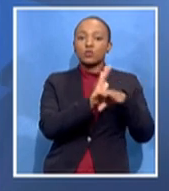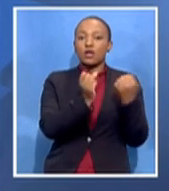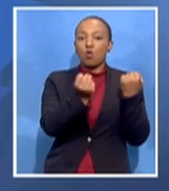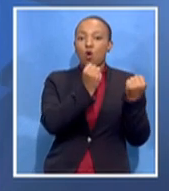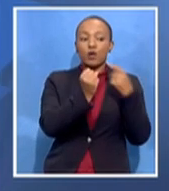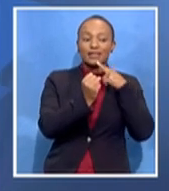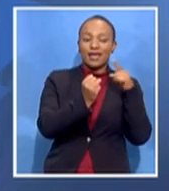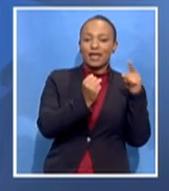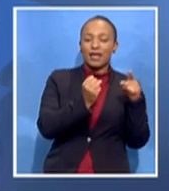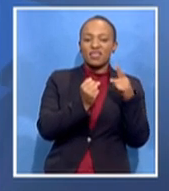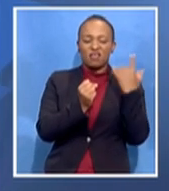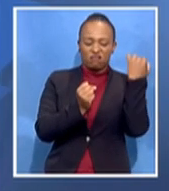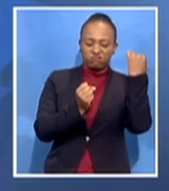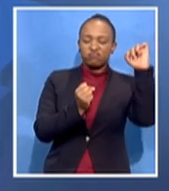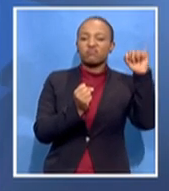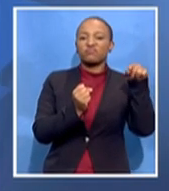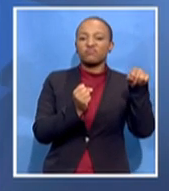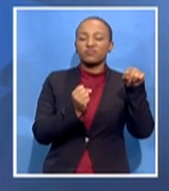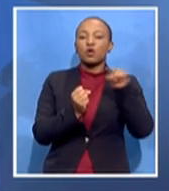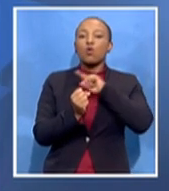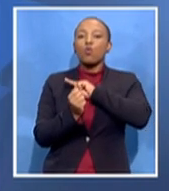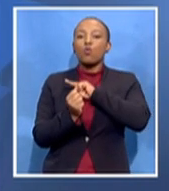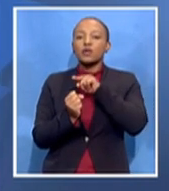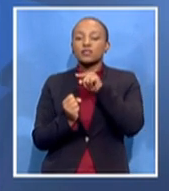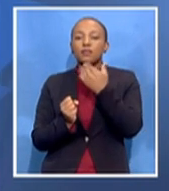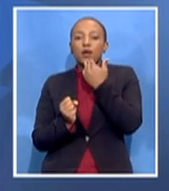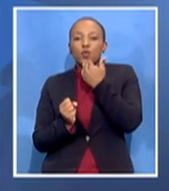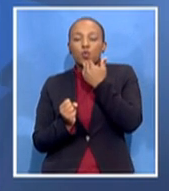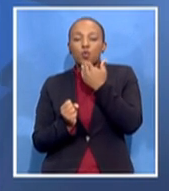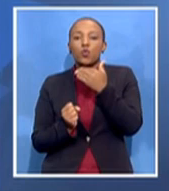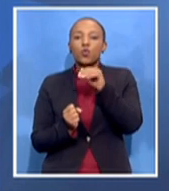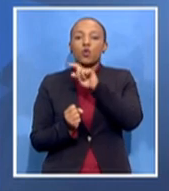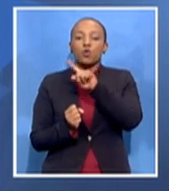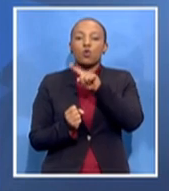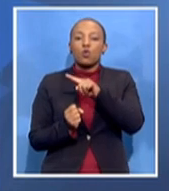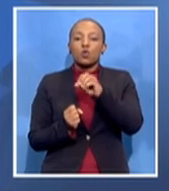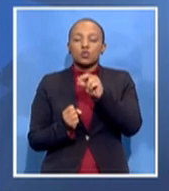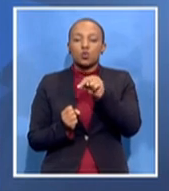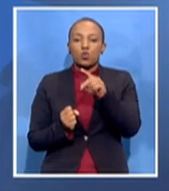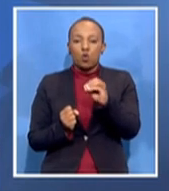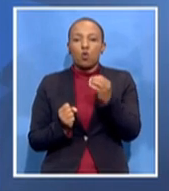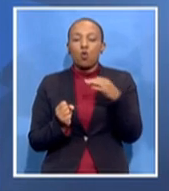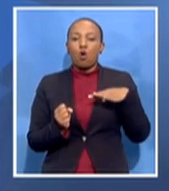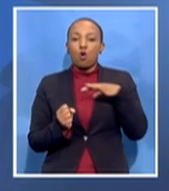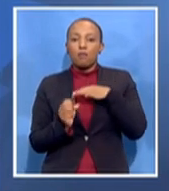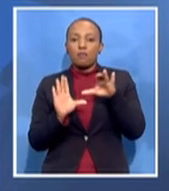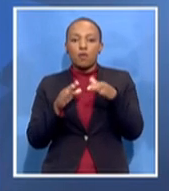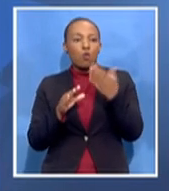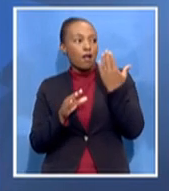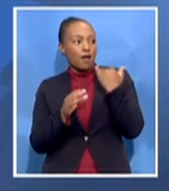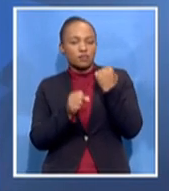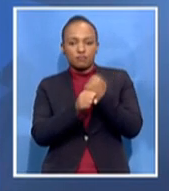launched by the State Capture Commission against him at the end of last year, and in which judgment was given last